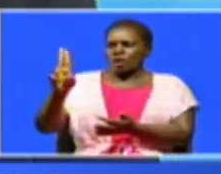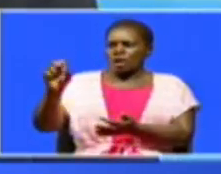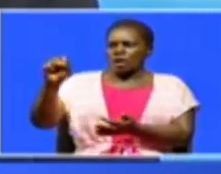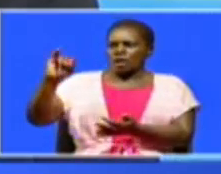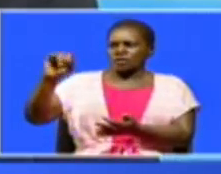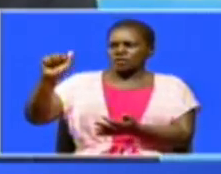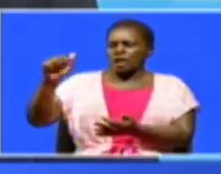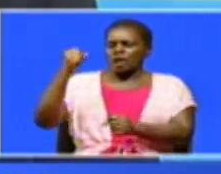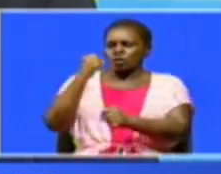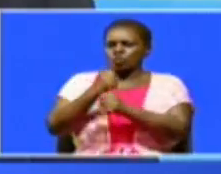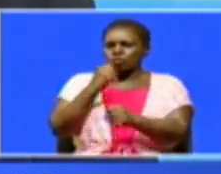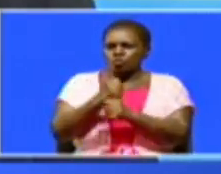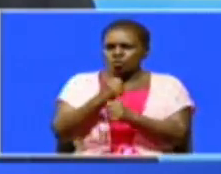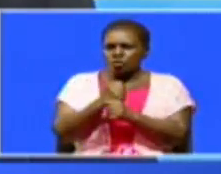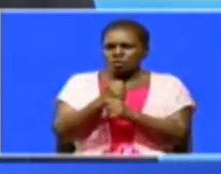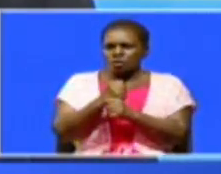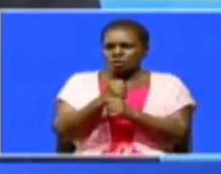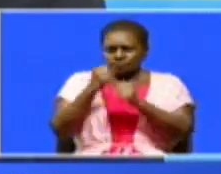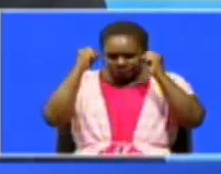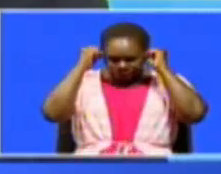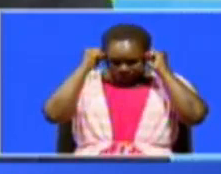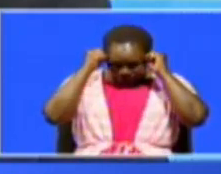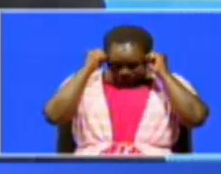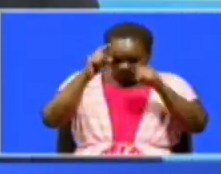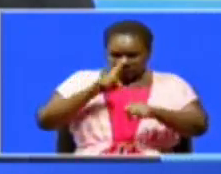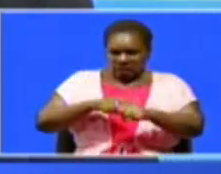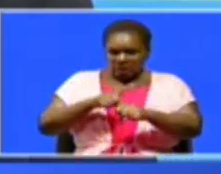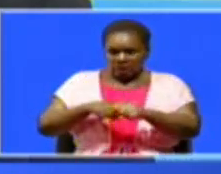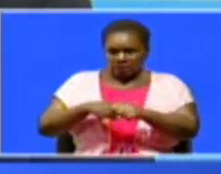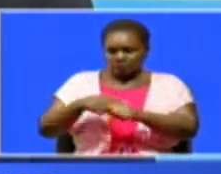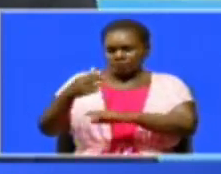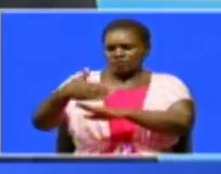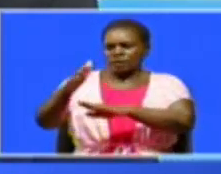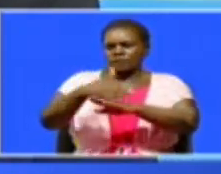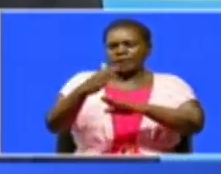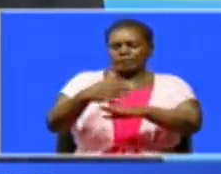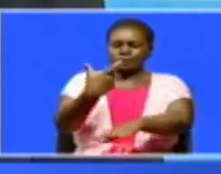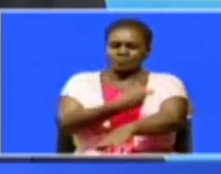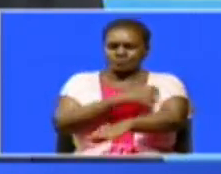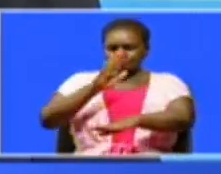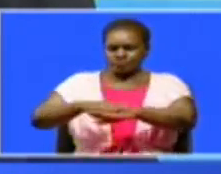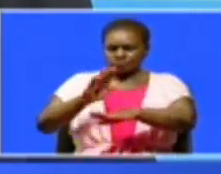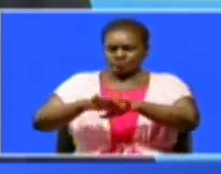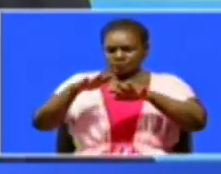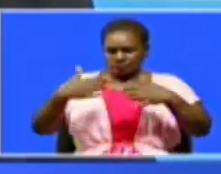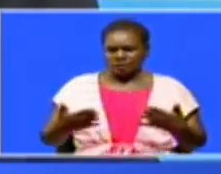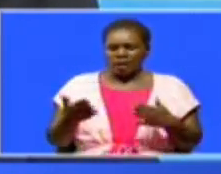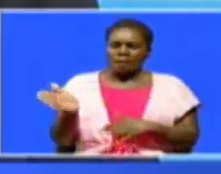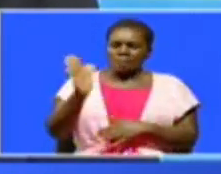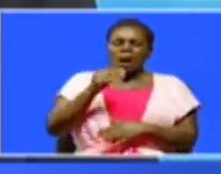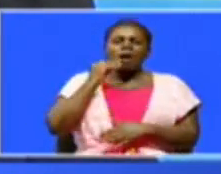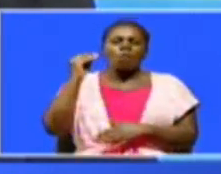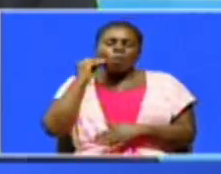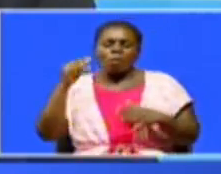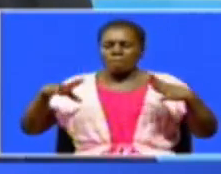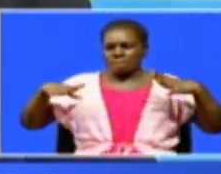to be conducting studies even as they deploy their vaccine to ensure that it is actually effective. Back here at home, we